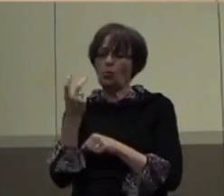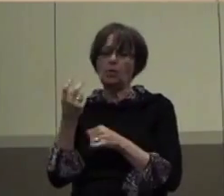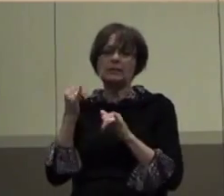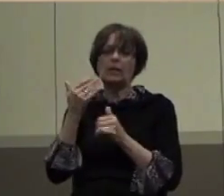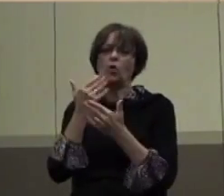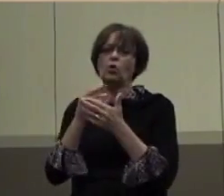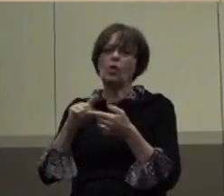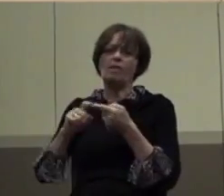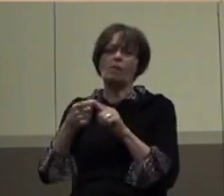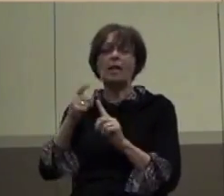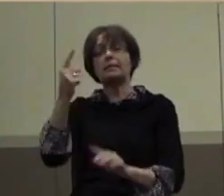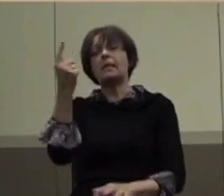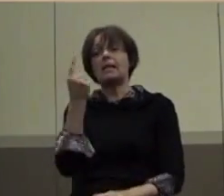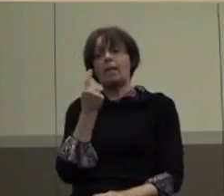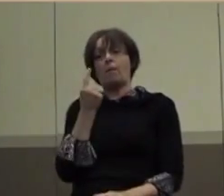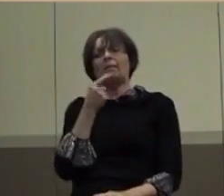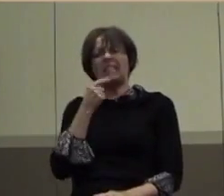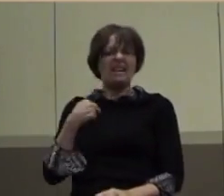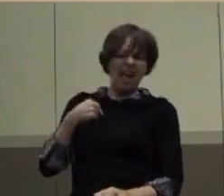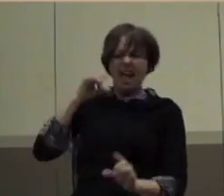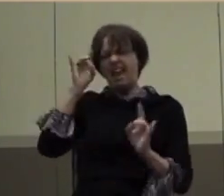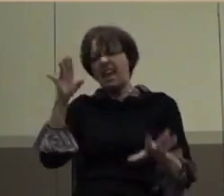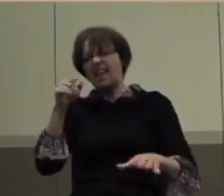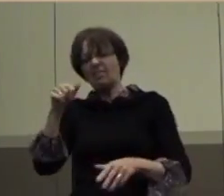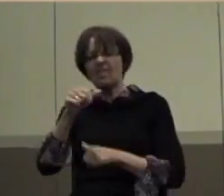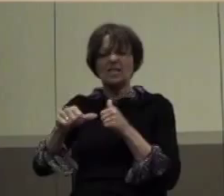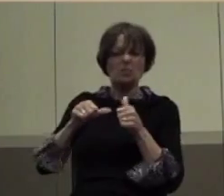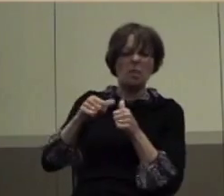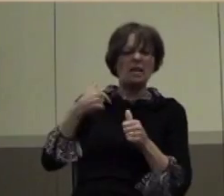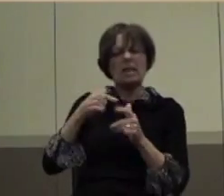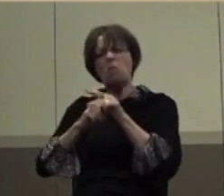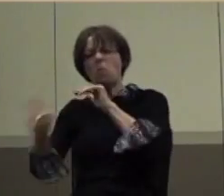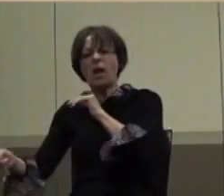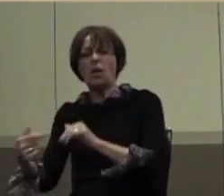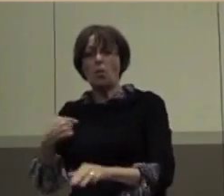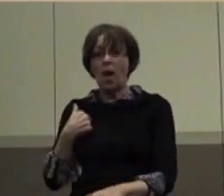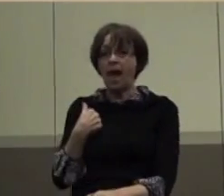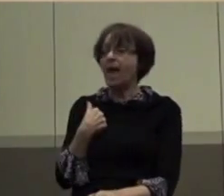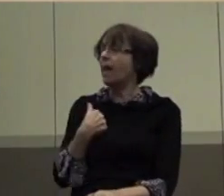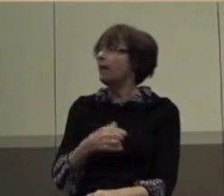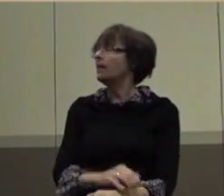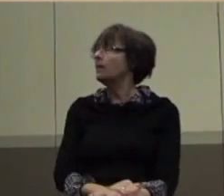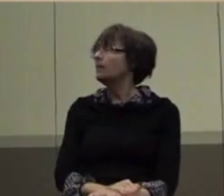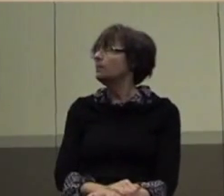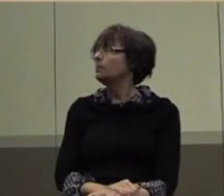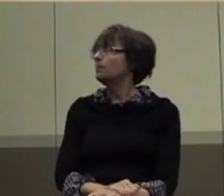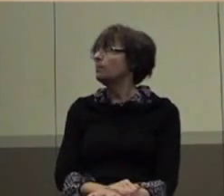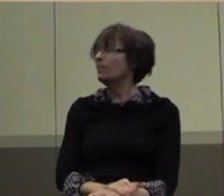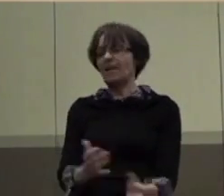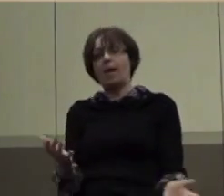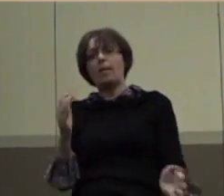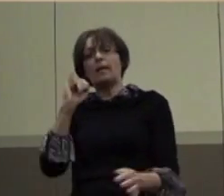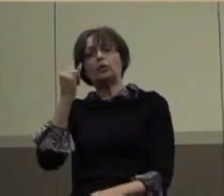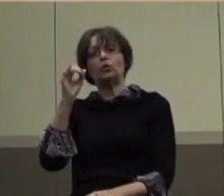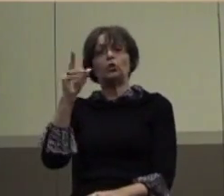he came up to me and he said, "I hate this place. I'm running away." And I go, "John, how long have